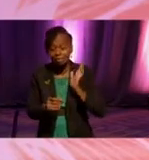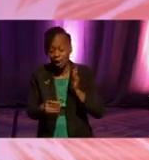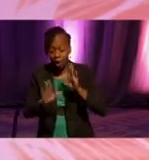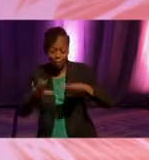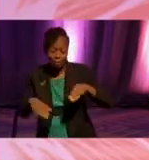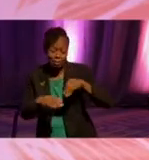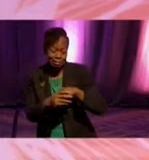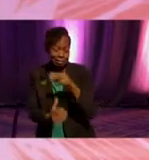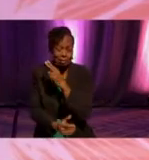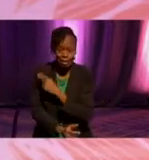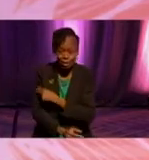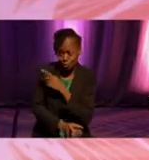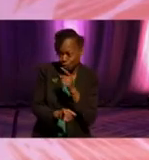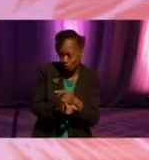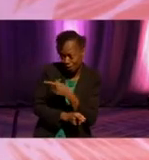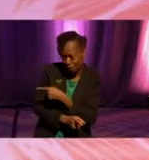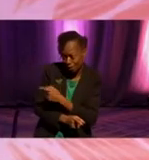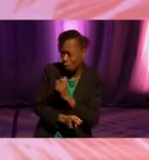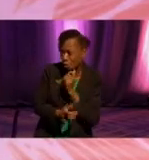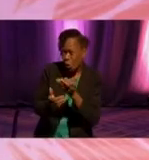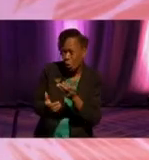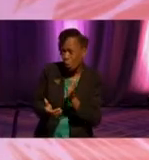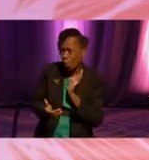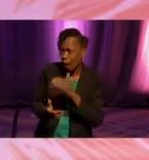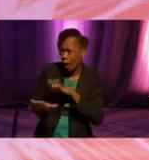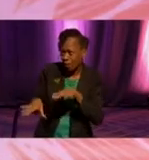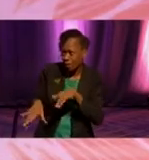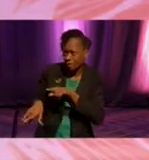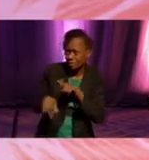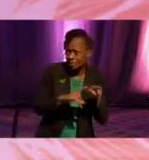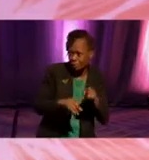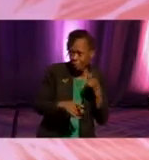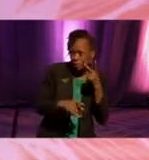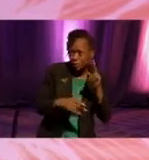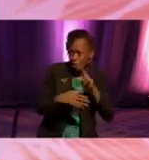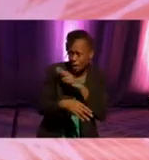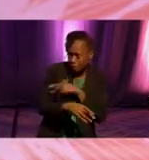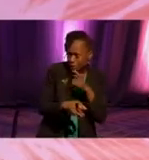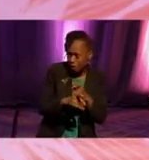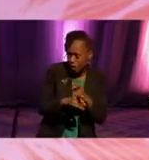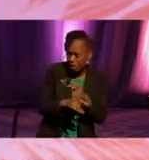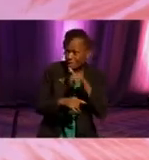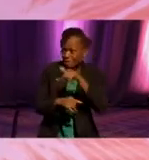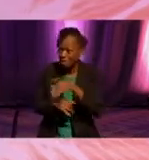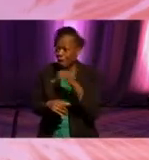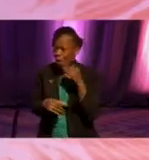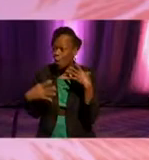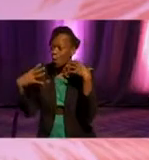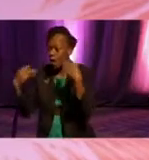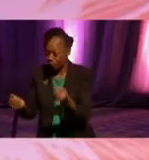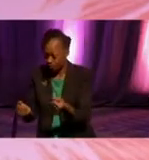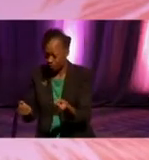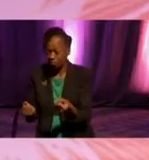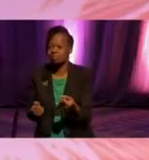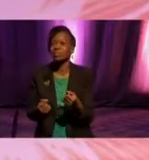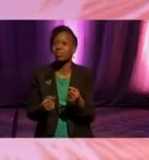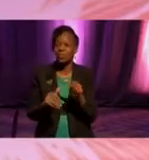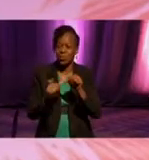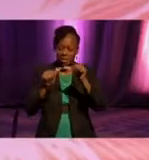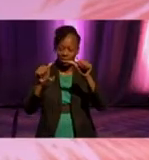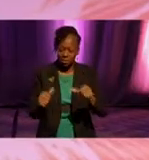Right? You don't want to see them in the hospital. So the system of care that we're building so that people can